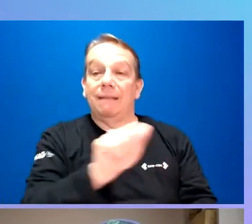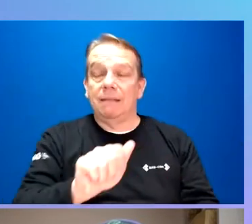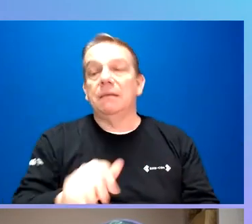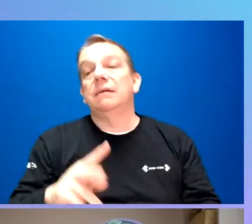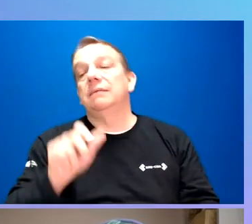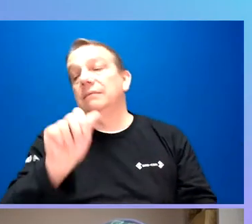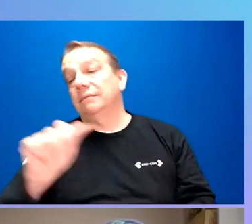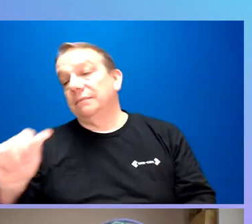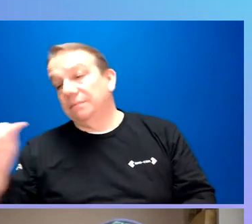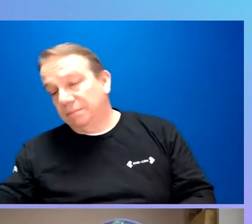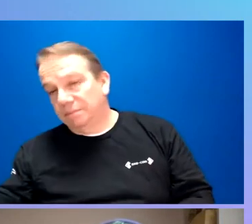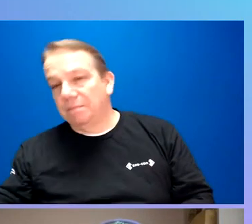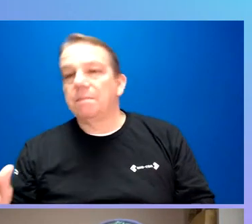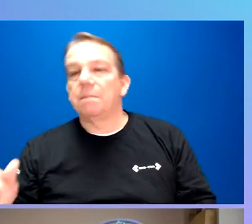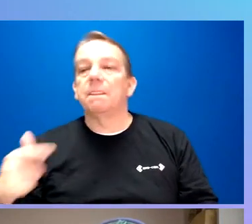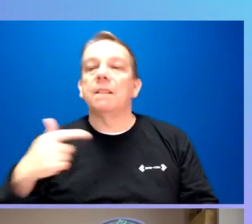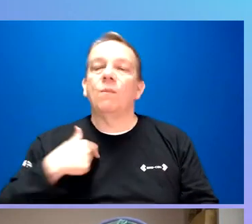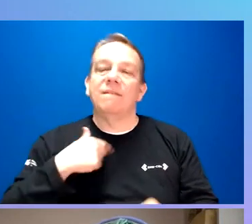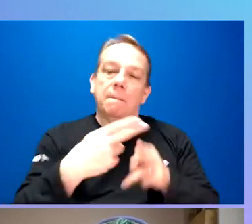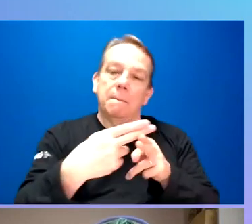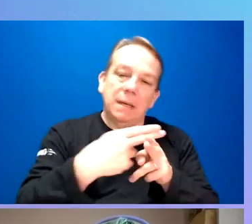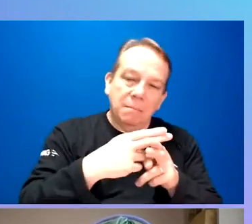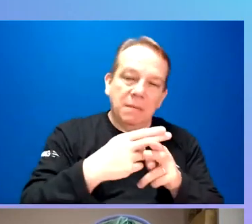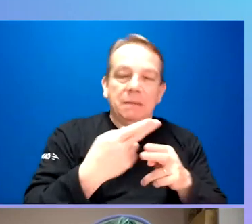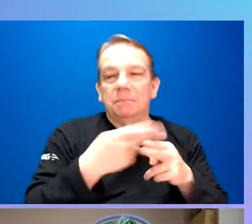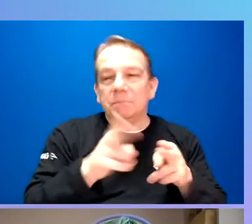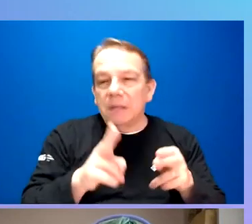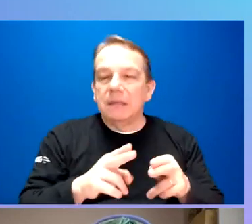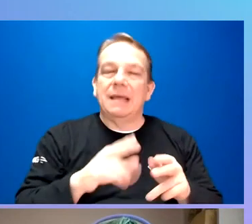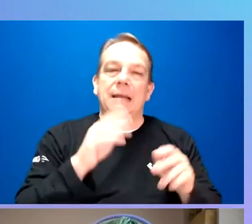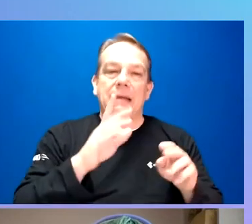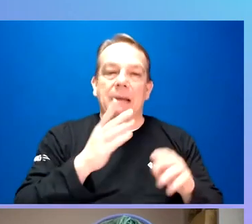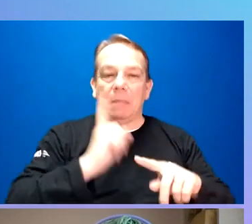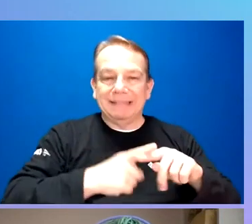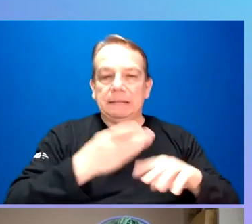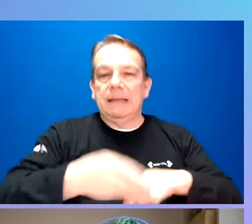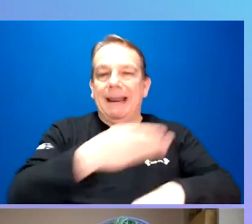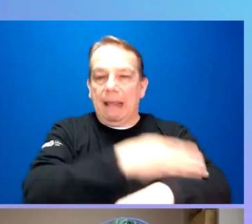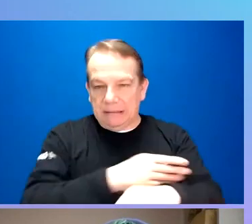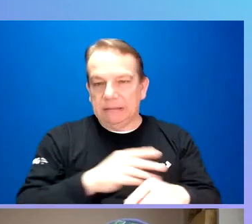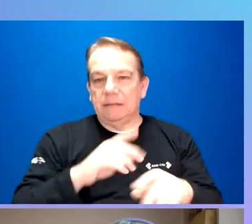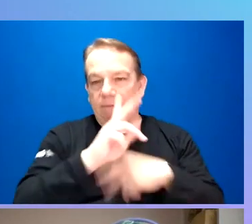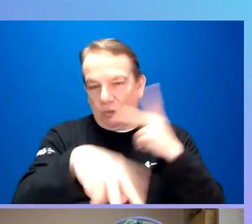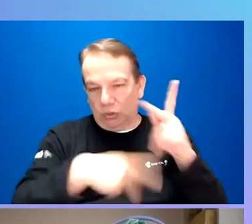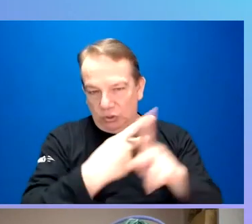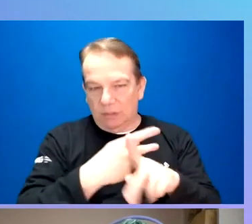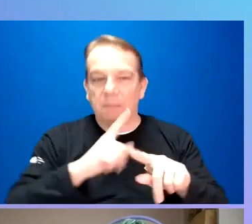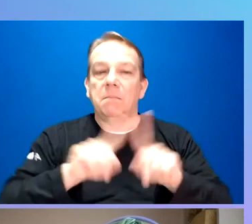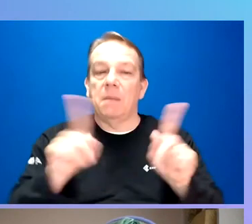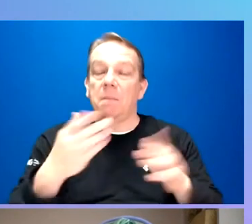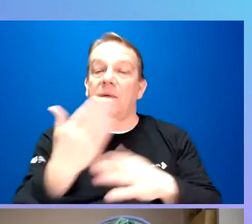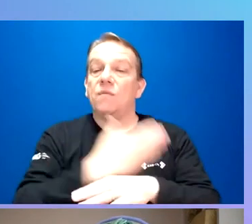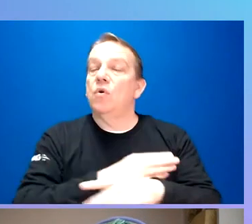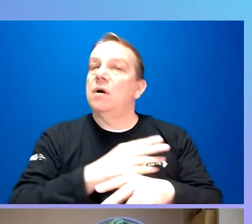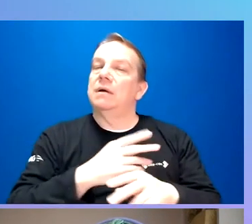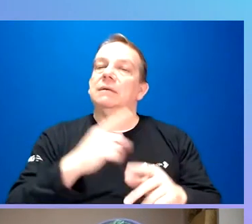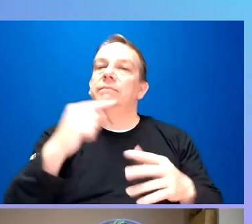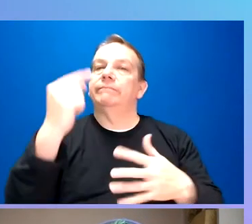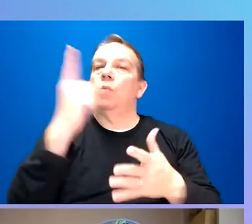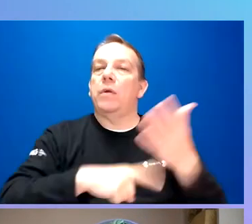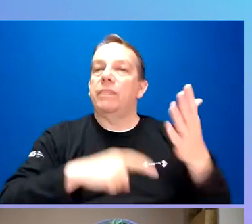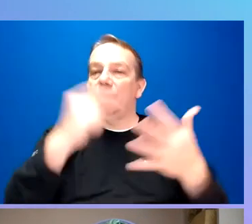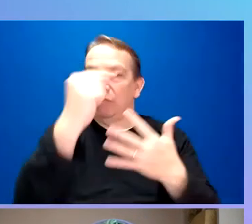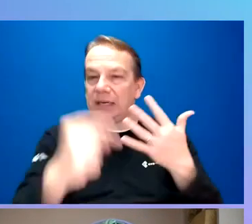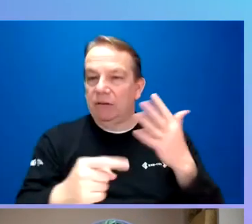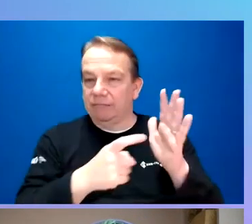So we have a minimum and enhanced version of this criteria. But before we dig into what the criteria states, I do